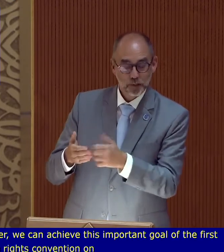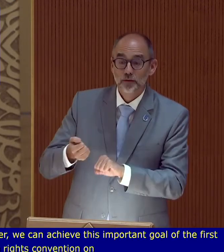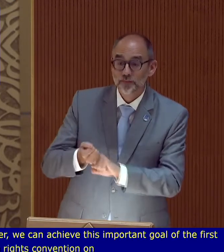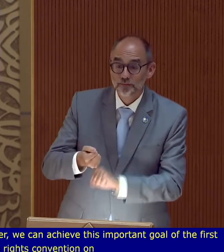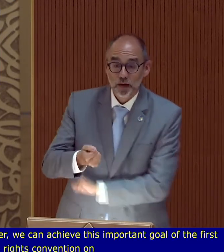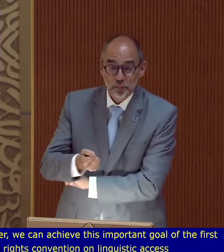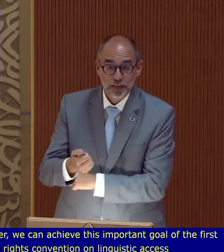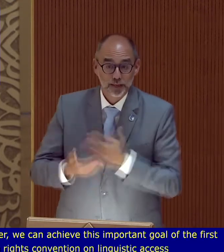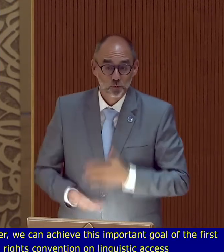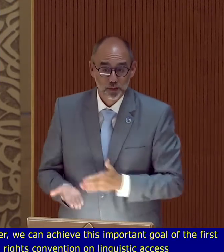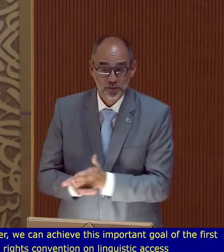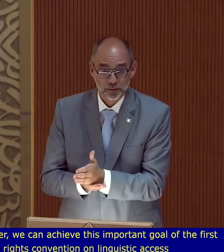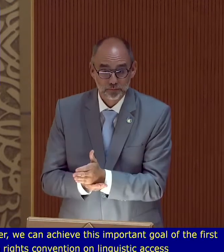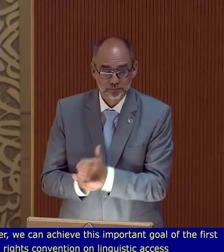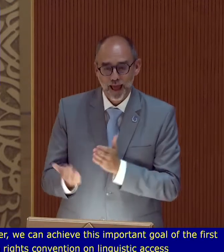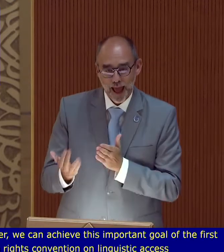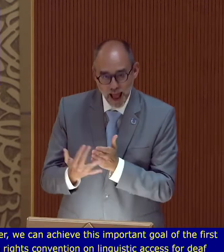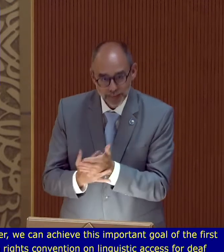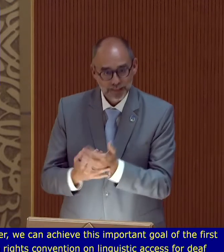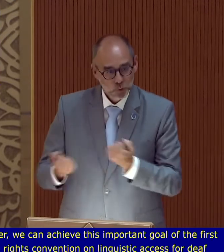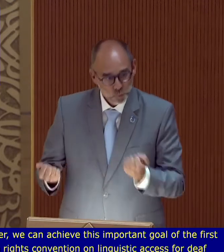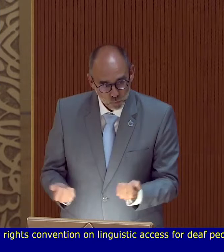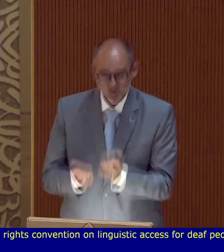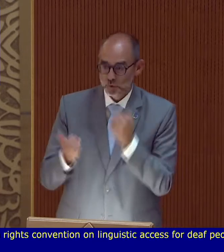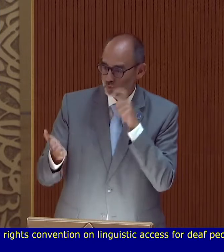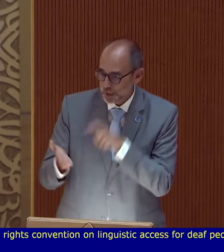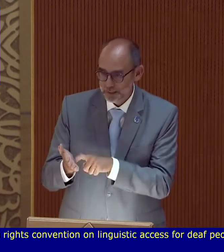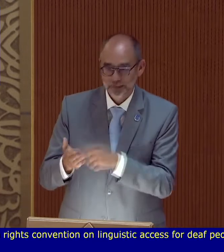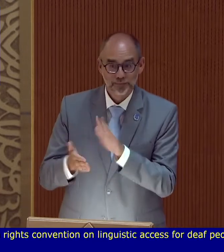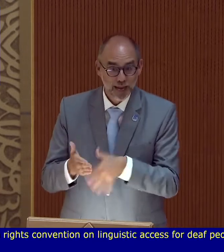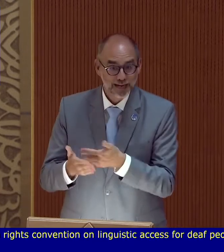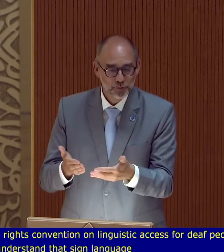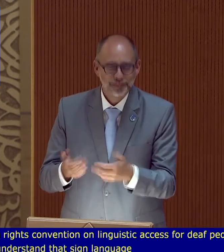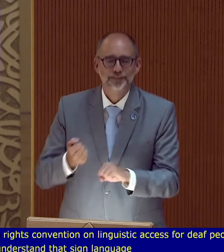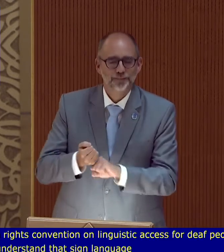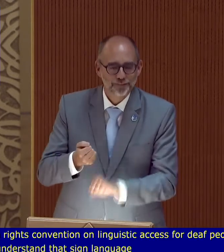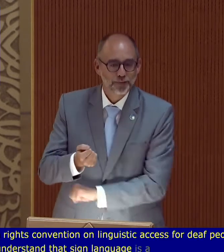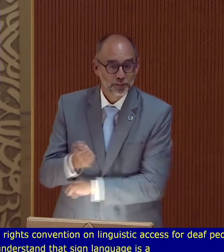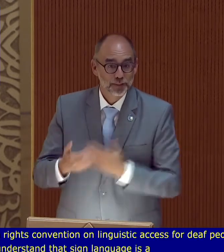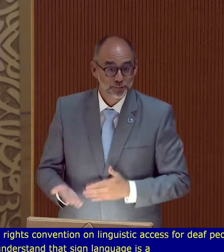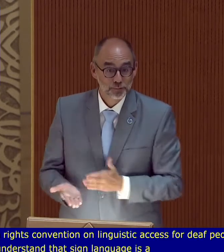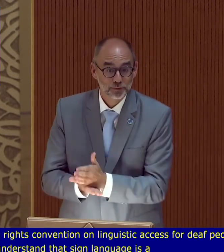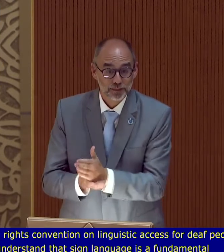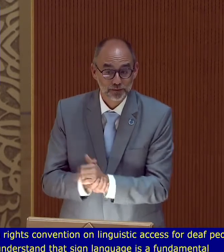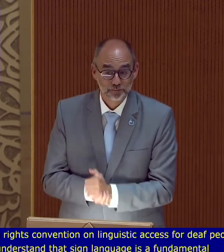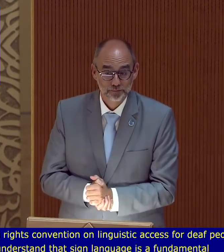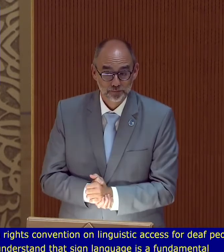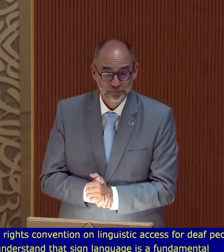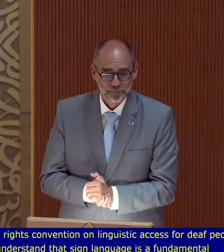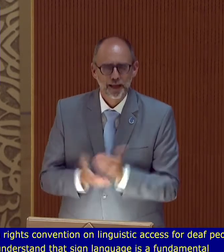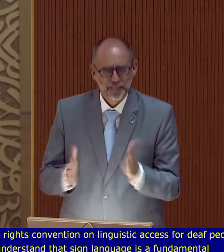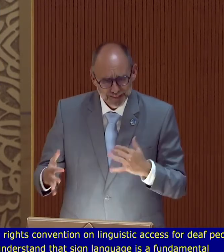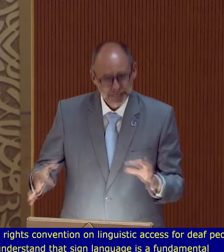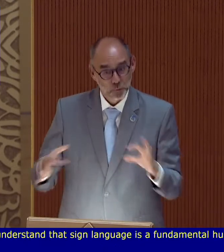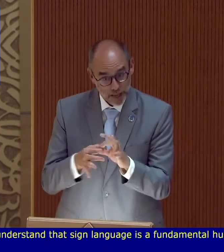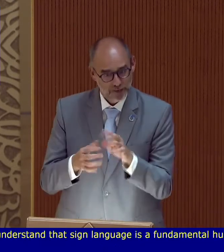We understand that sign language is a fundamental human right, and we must recognize it, and we must recognize it